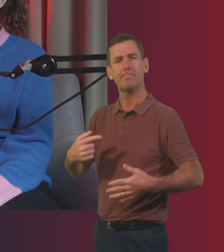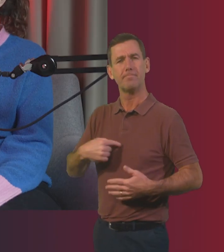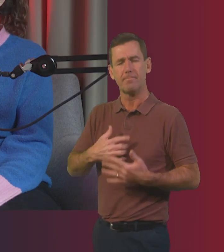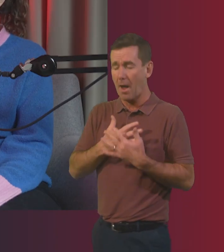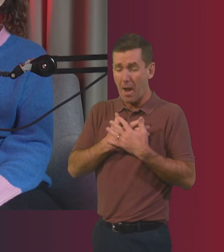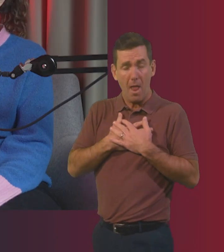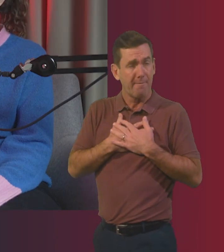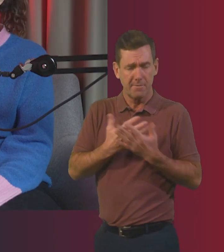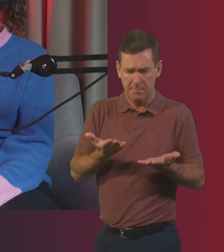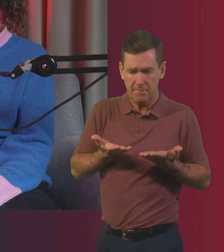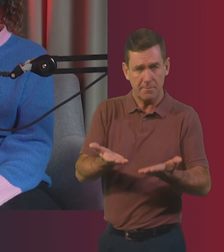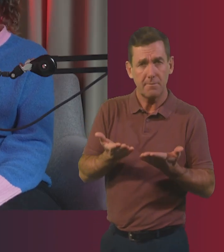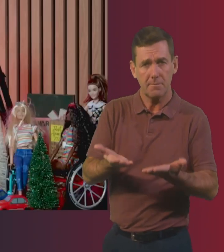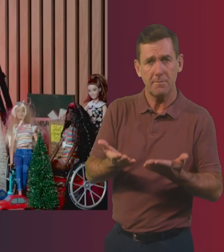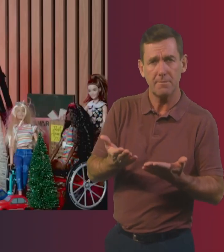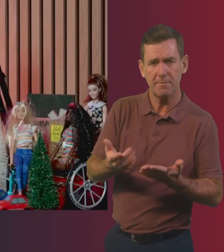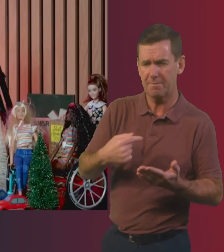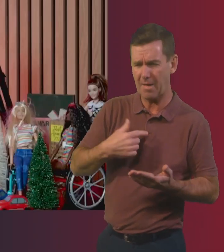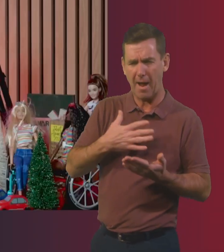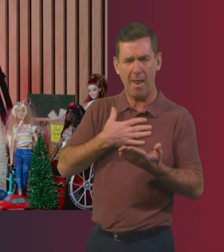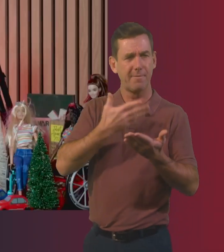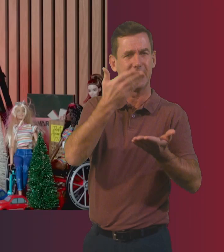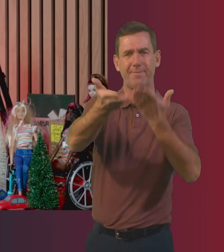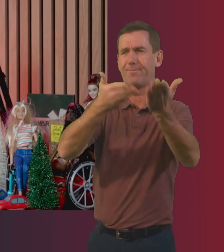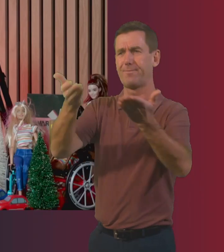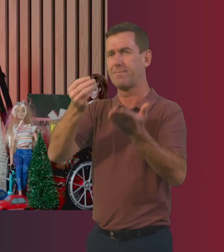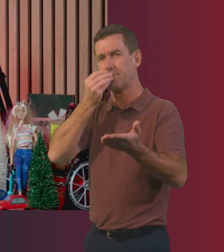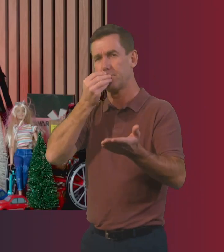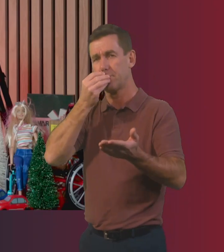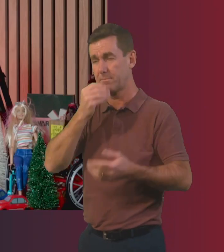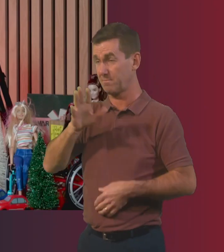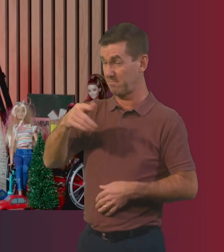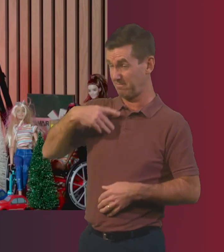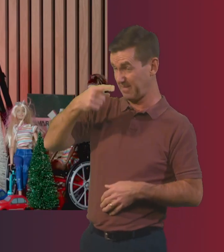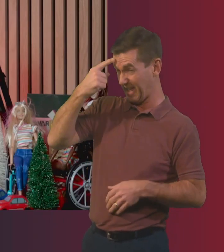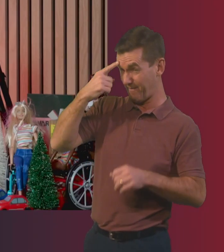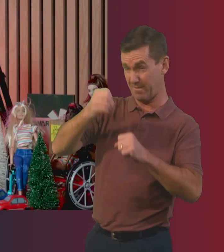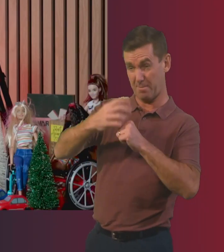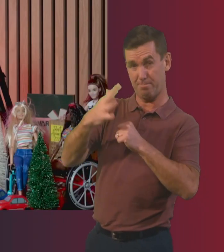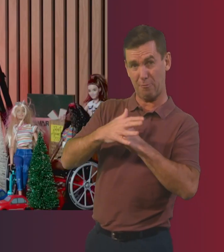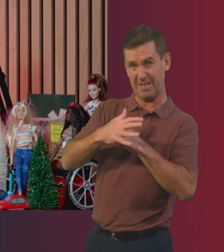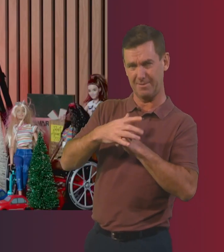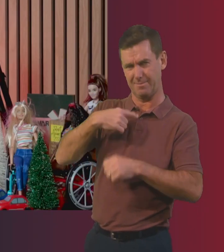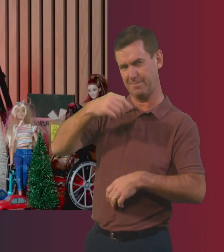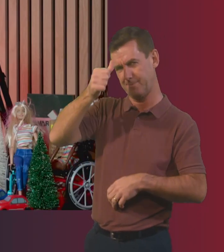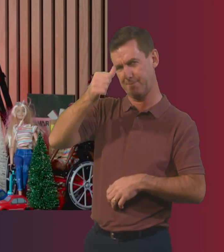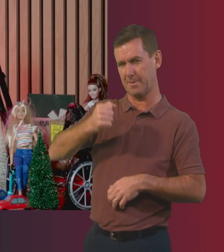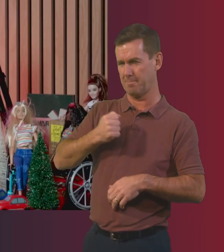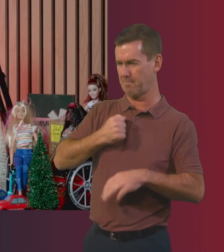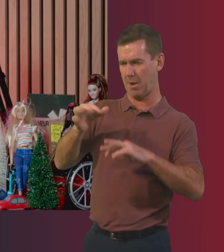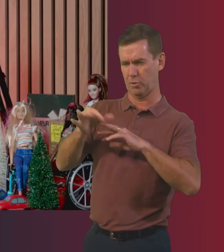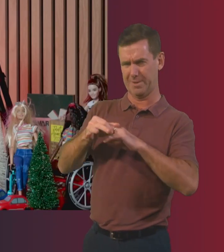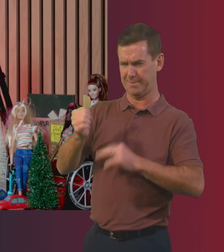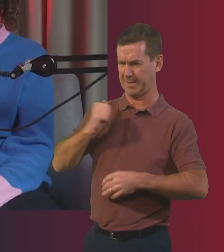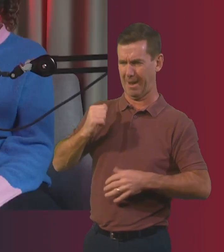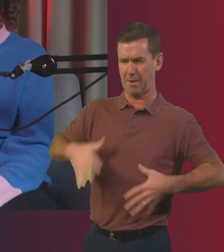And I'm a feeder. Honestly, if I ever get married, my husband's going to be rather overweight. It